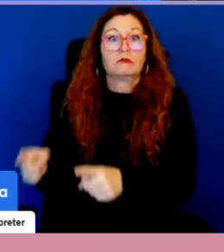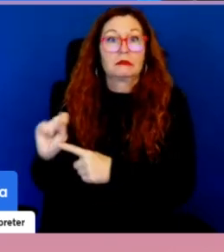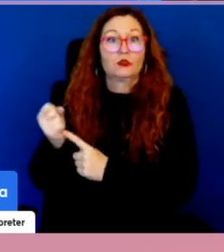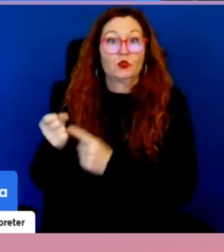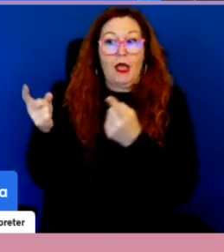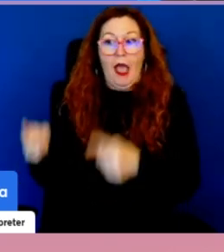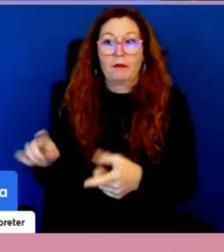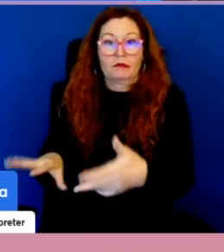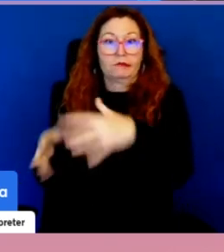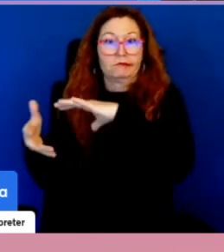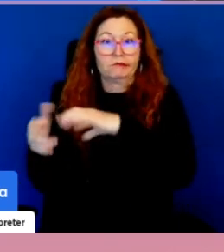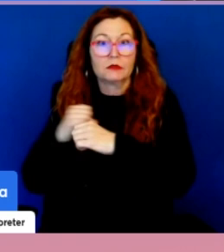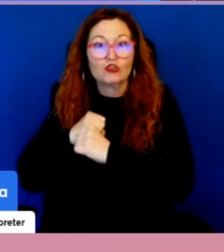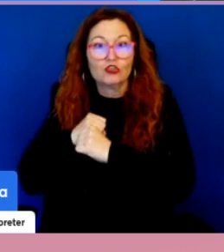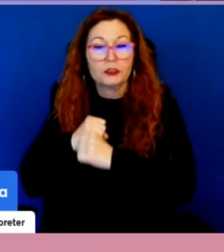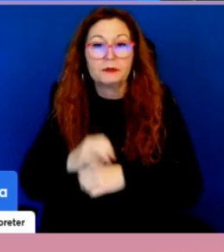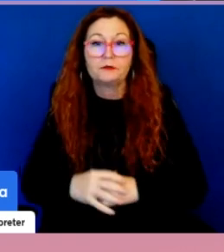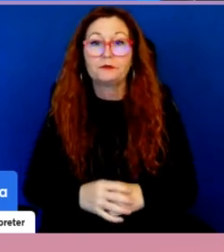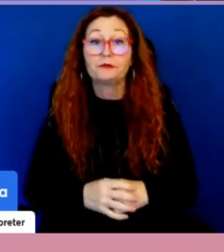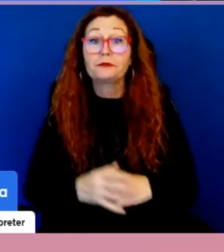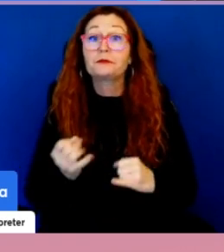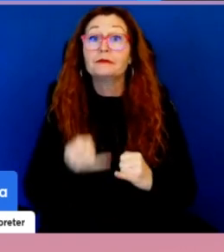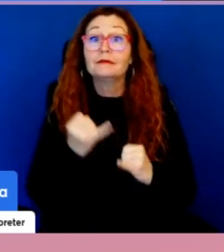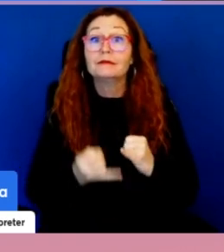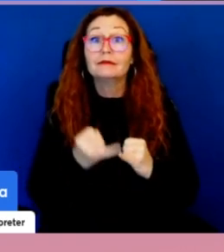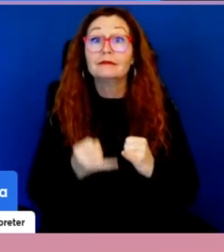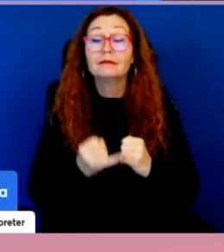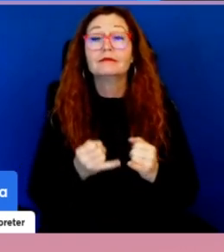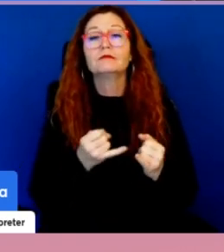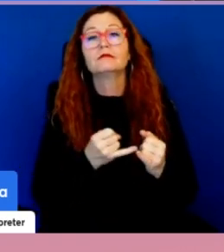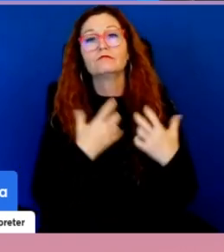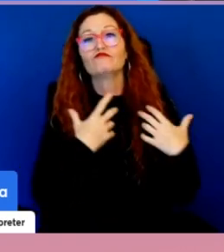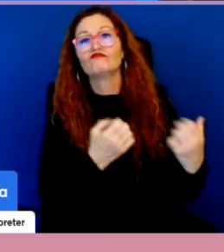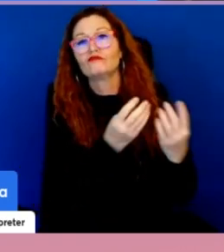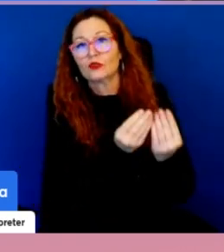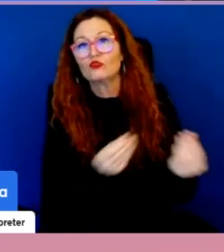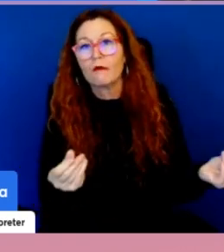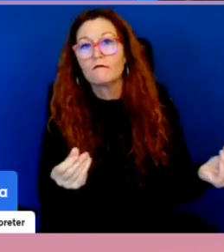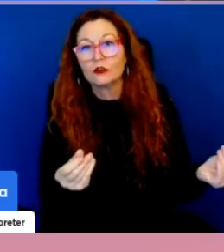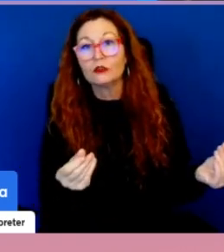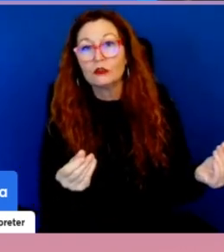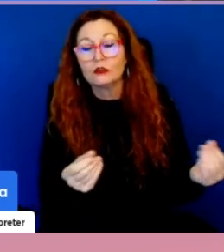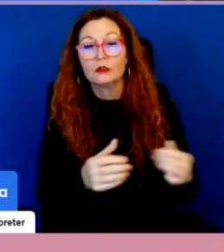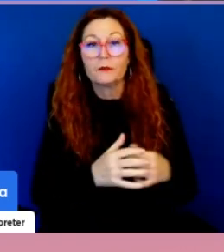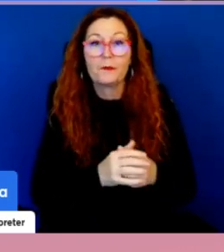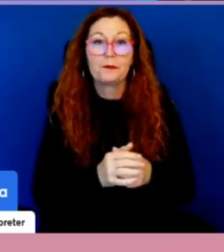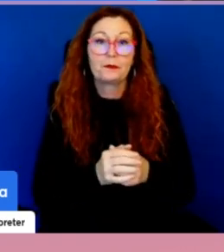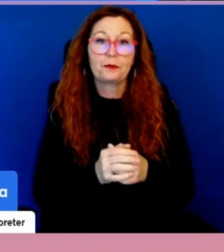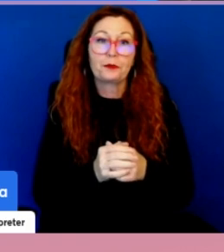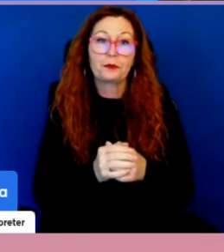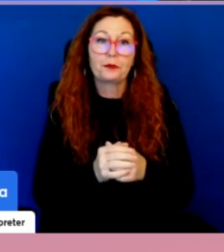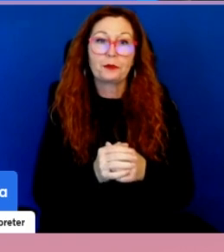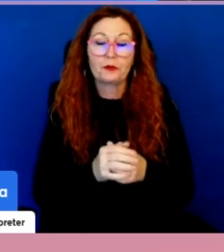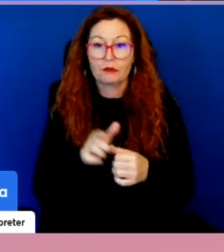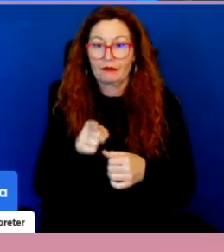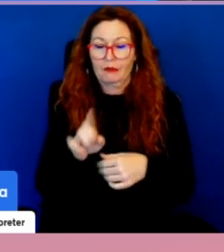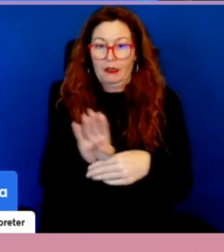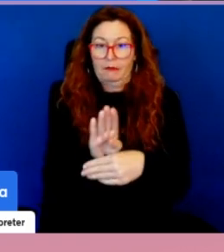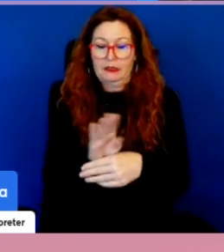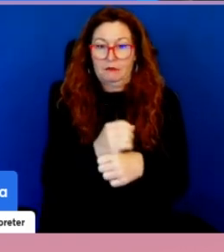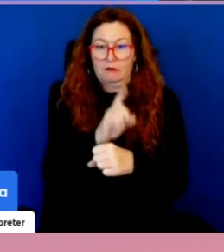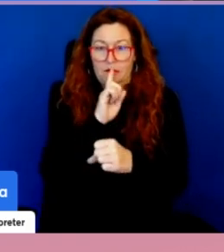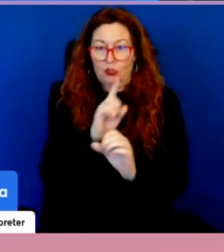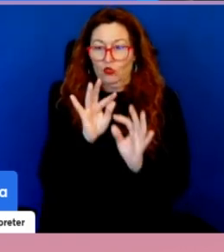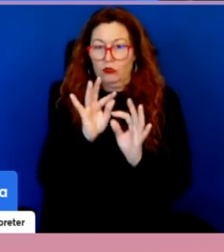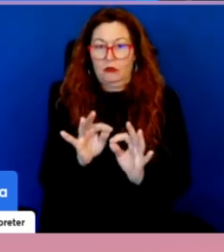And then the last one that maps is the recover. So how does an organization ensure they have